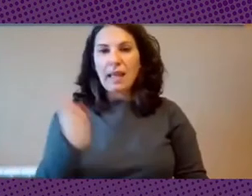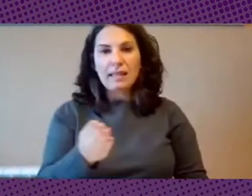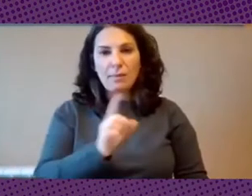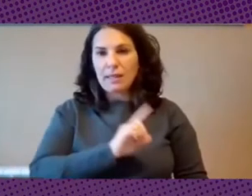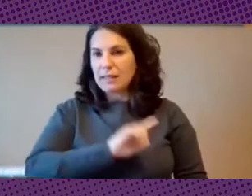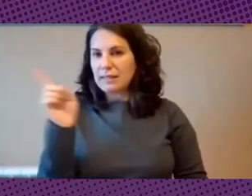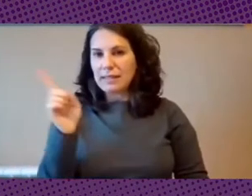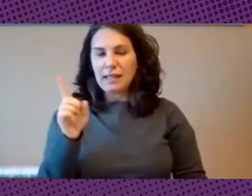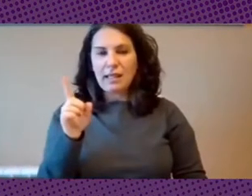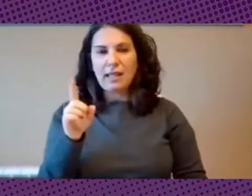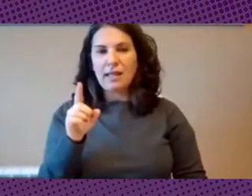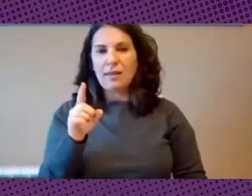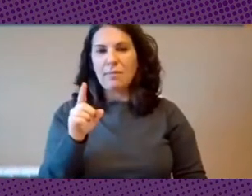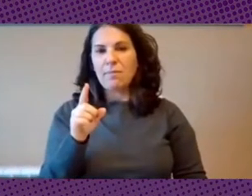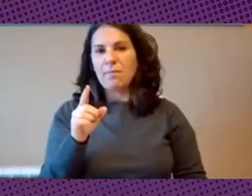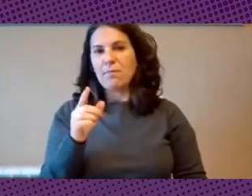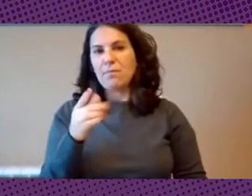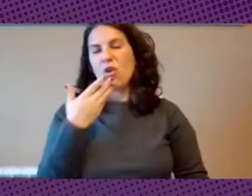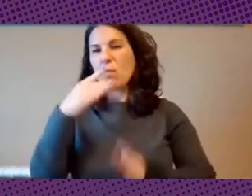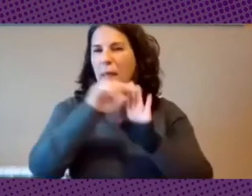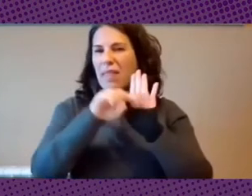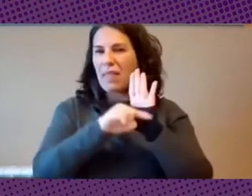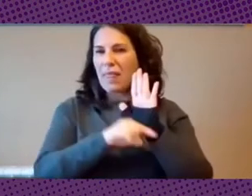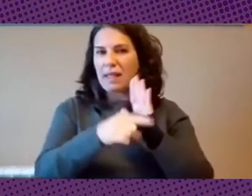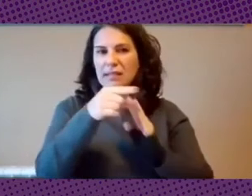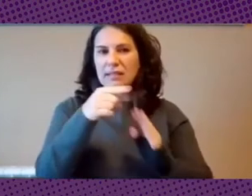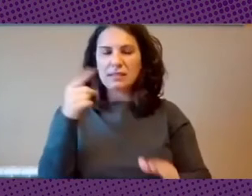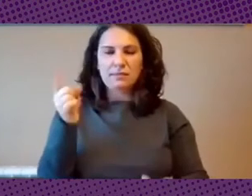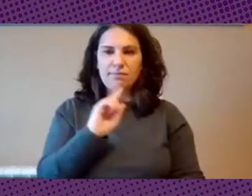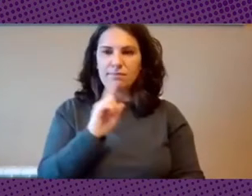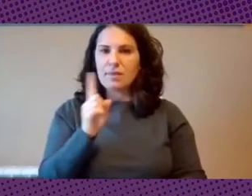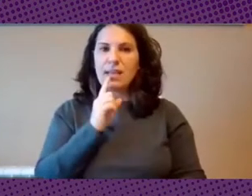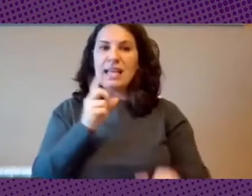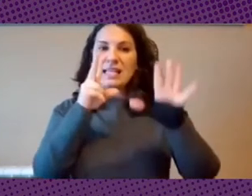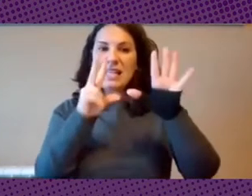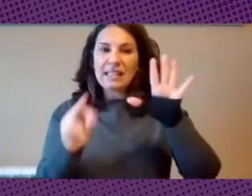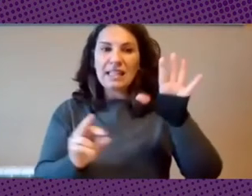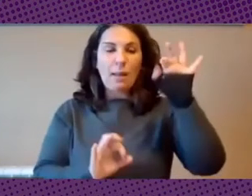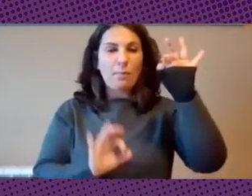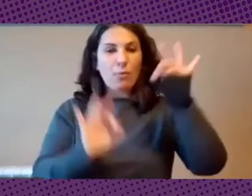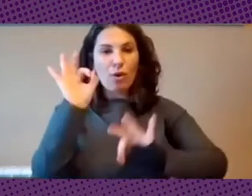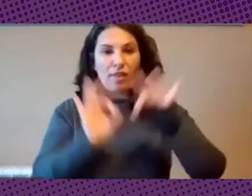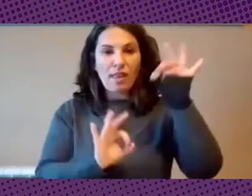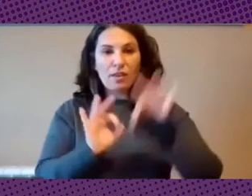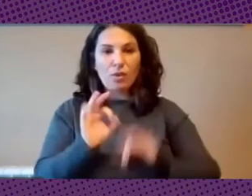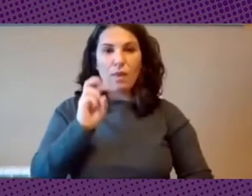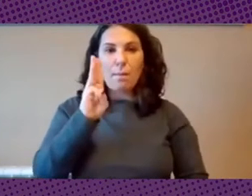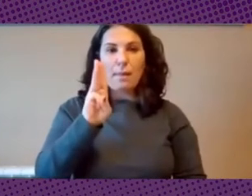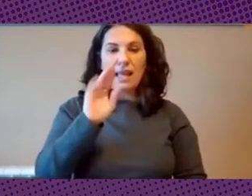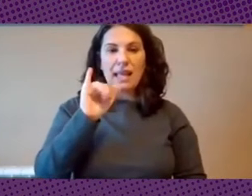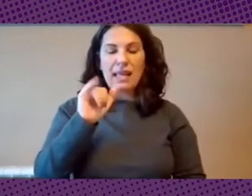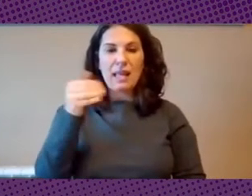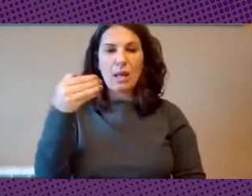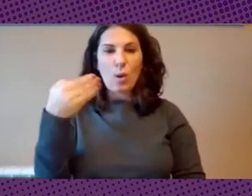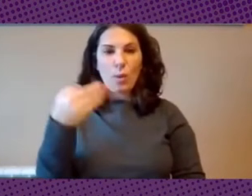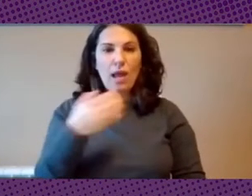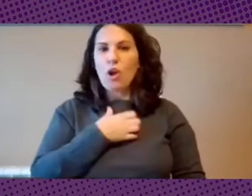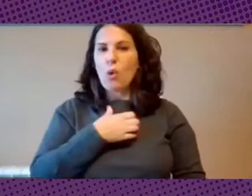more than 7% of GDP to private operators. cannot make fiscal transfers larger than 7%